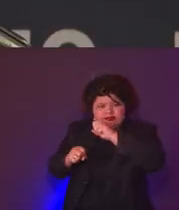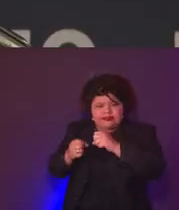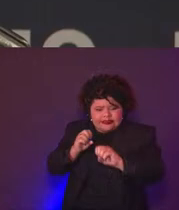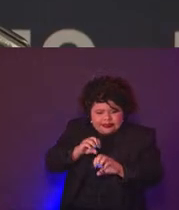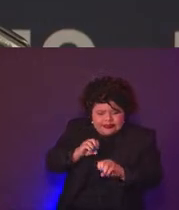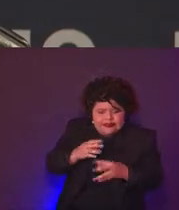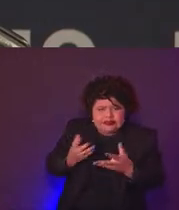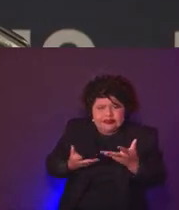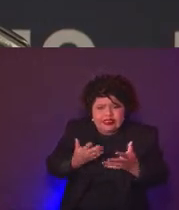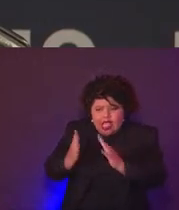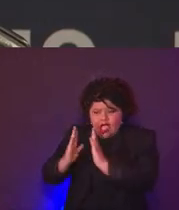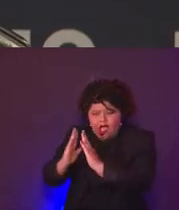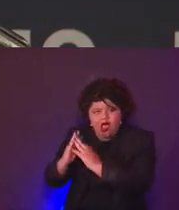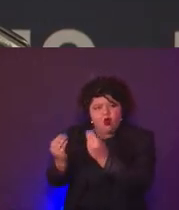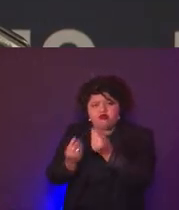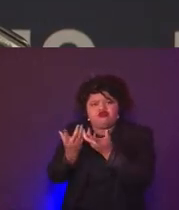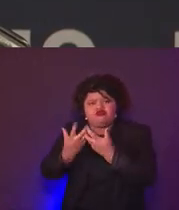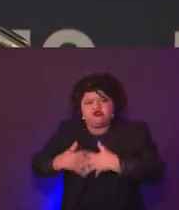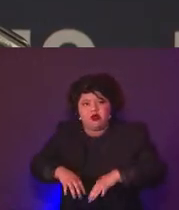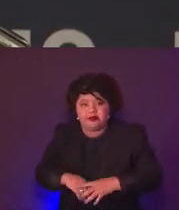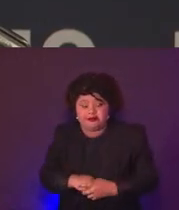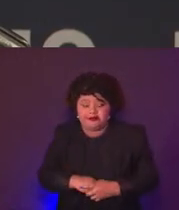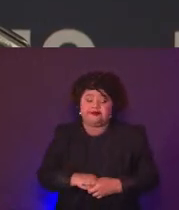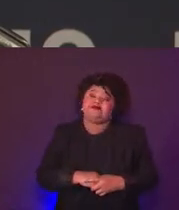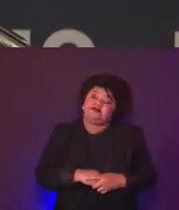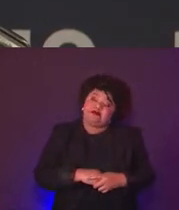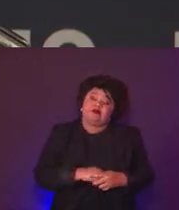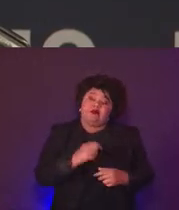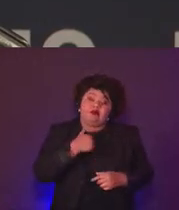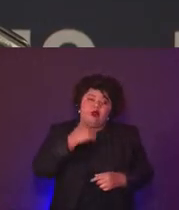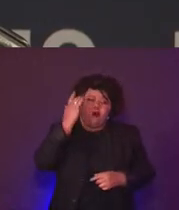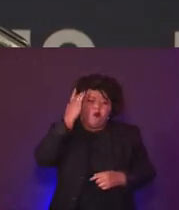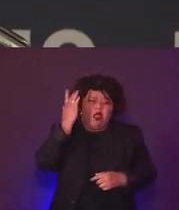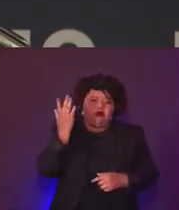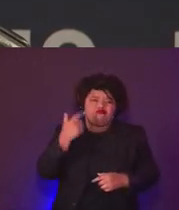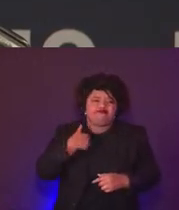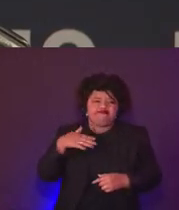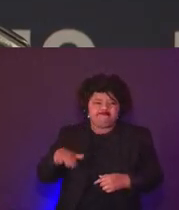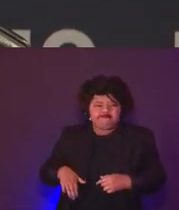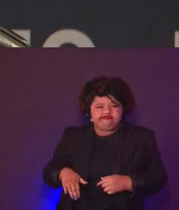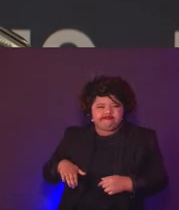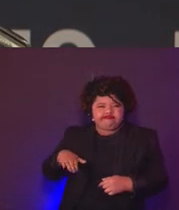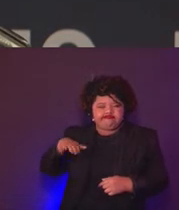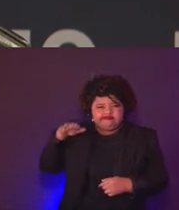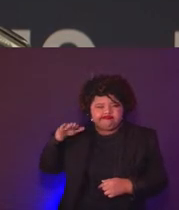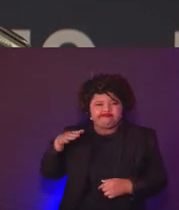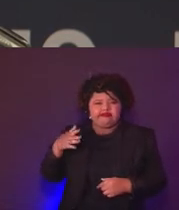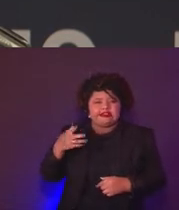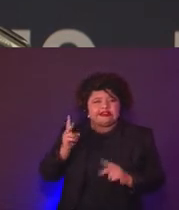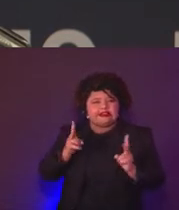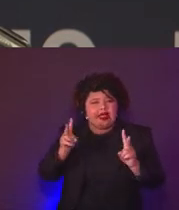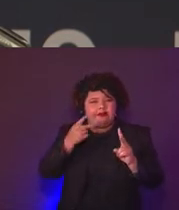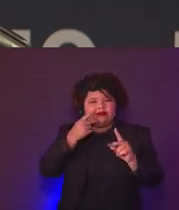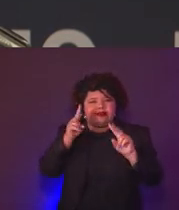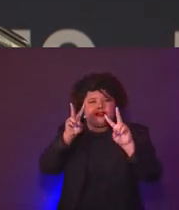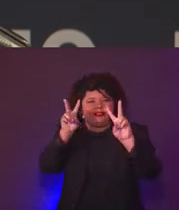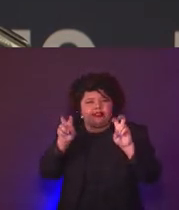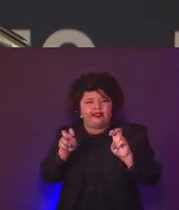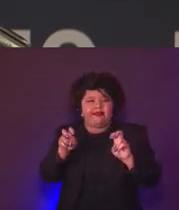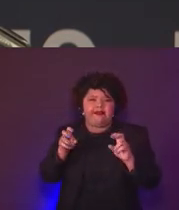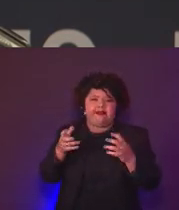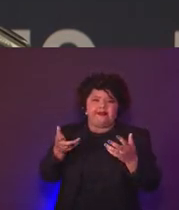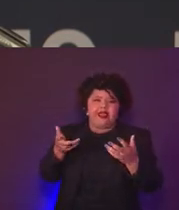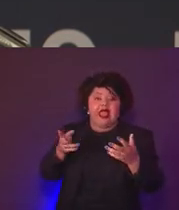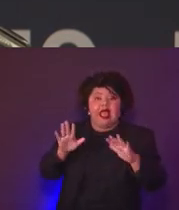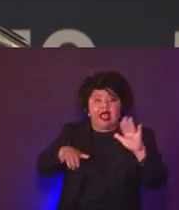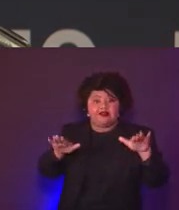Well, I think growing up, the conversations that would happen around the breakfast and dinner table had a big impact on me. It kind of goes